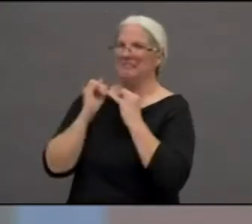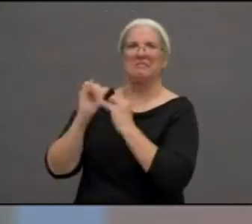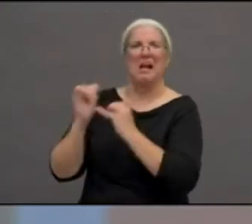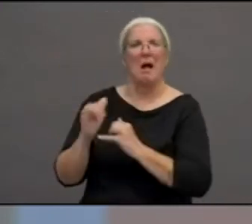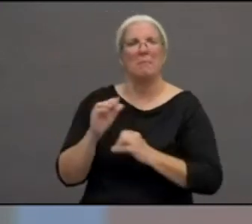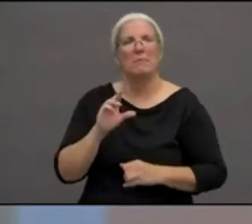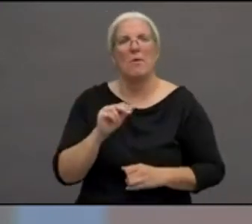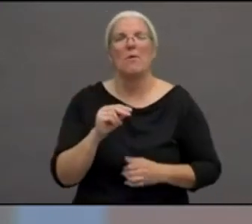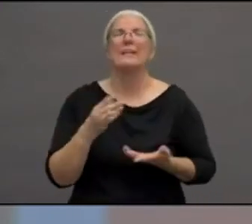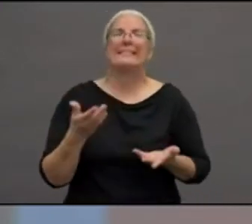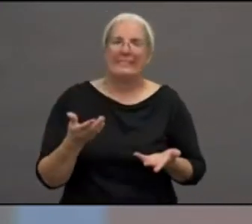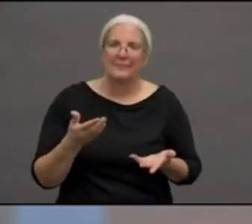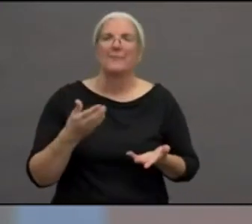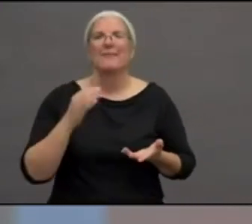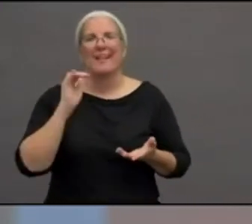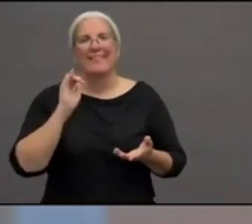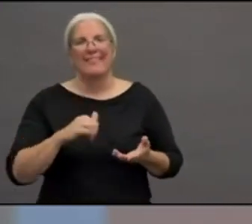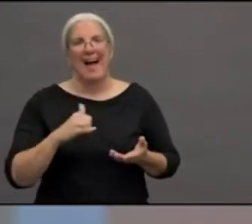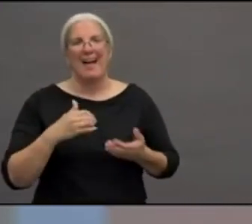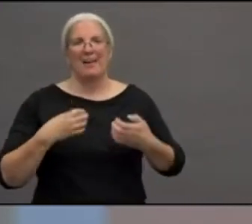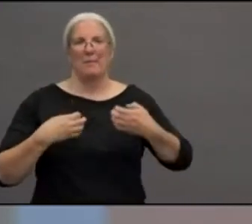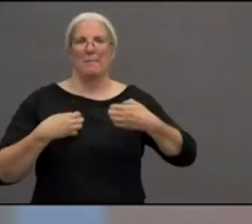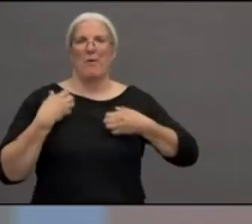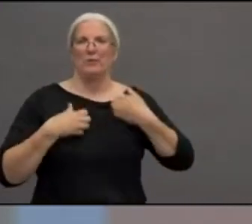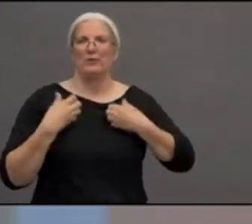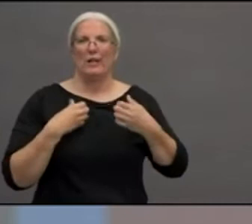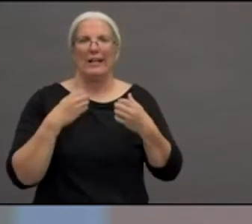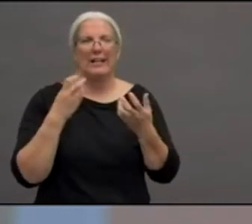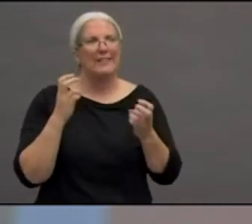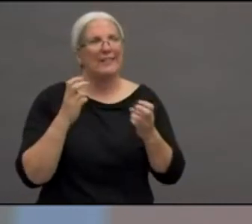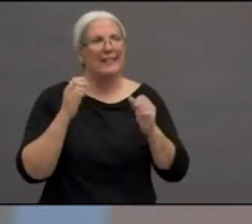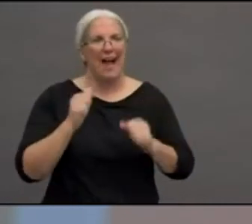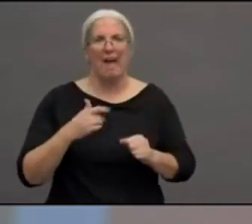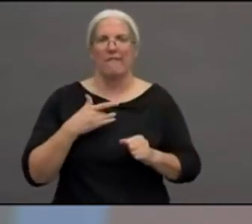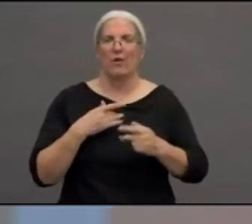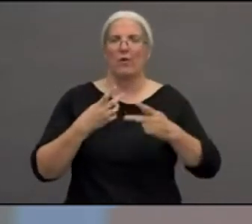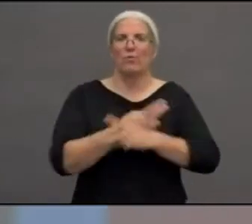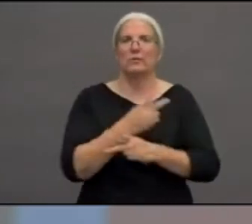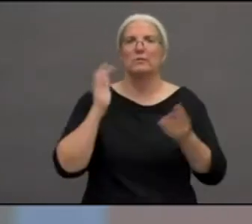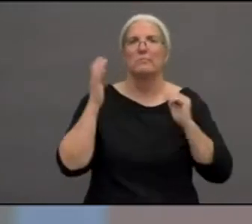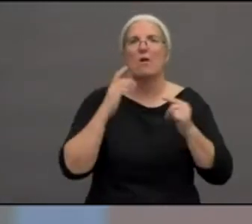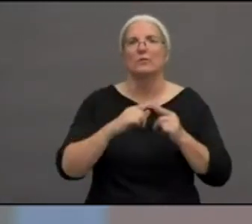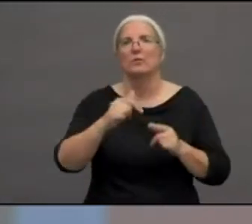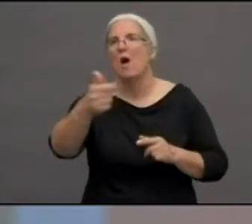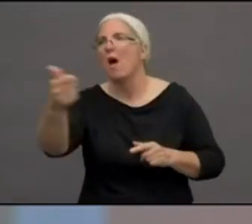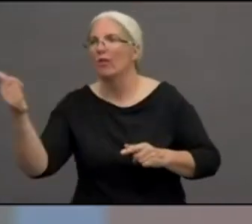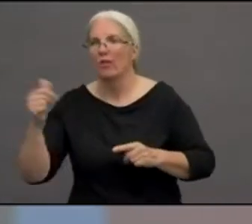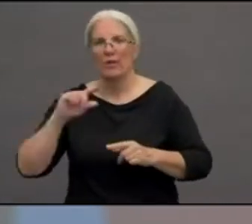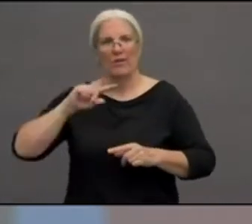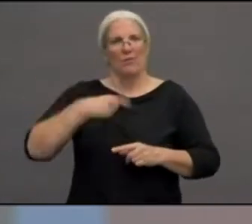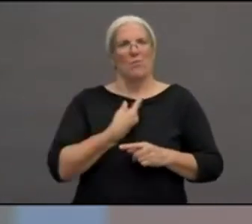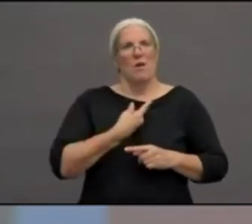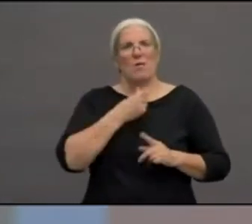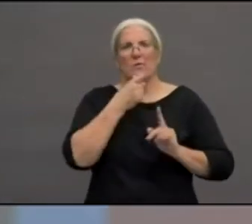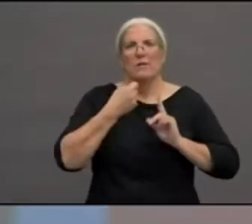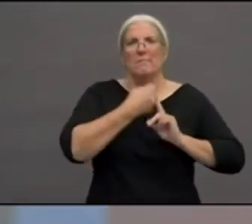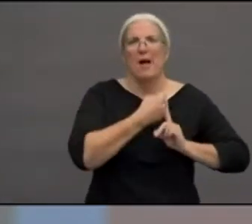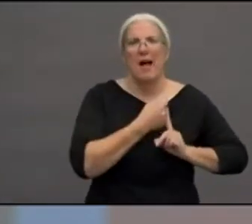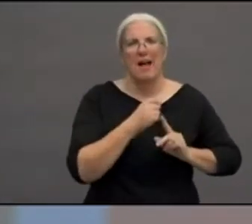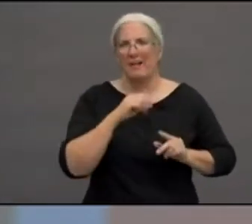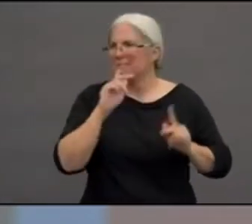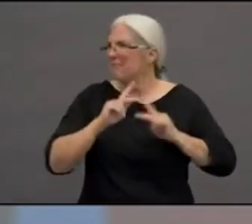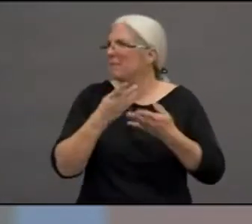can sometimes feel like I have it worse than anybody else, or this is only happening to me, or like I said, nobody else understands